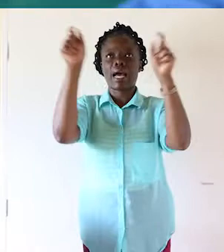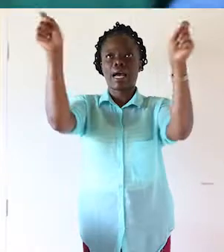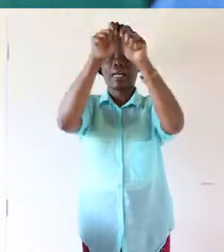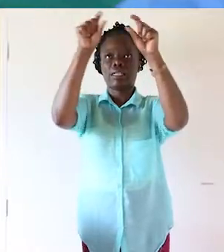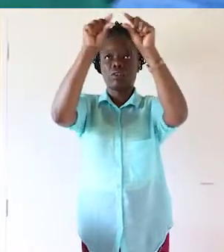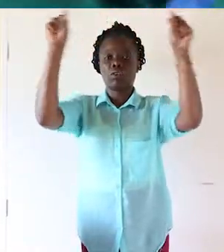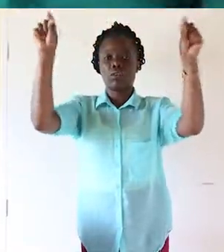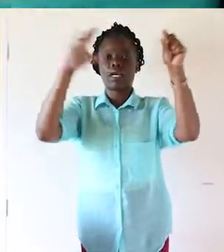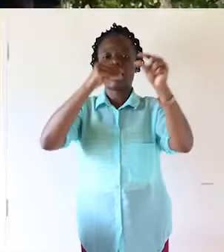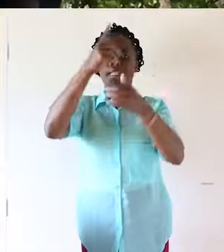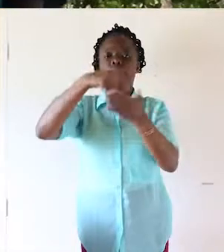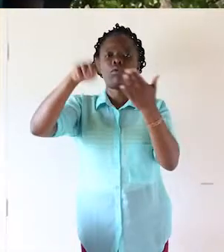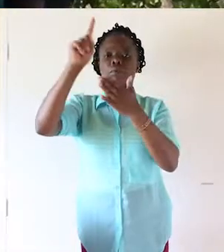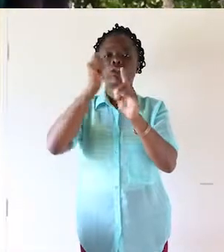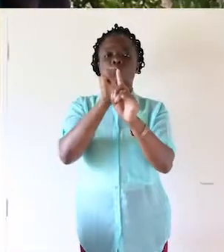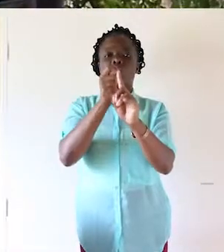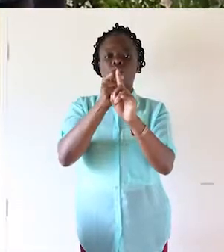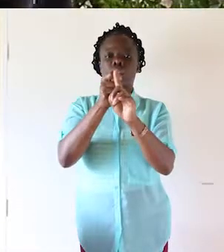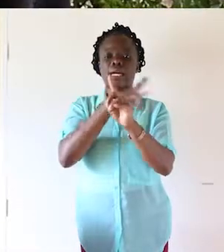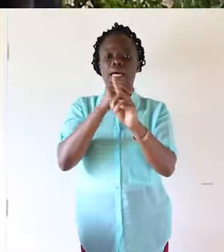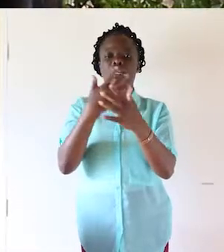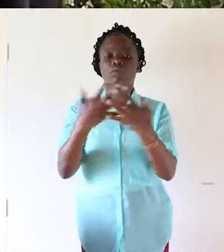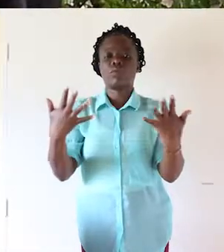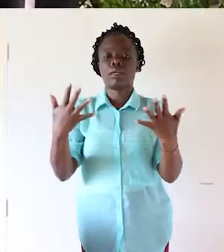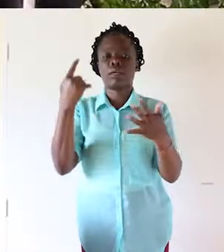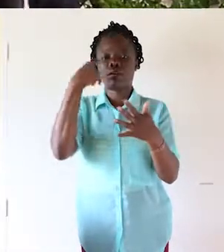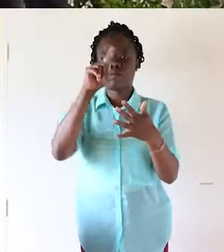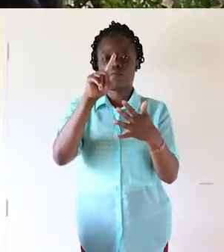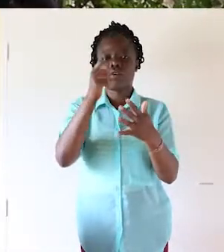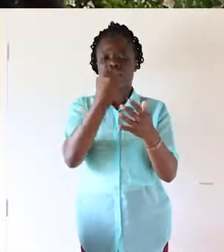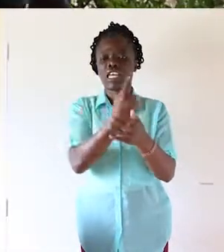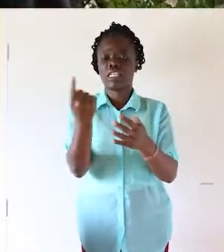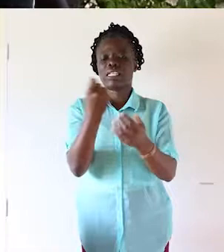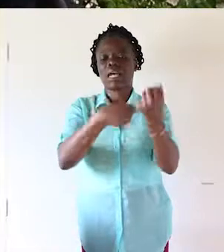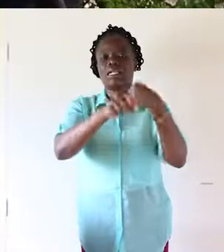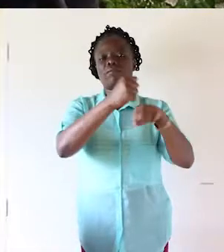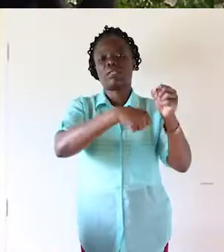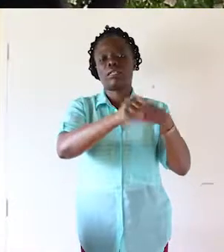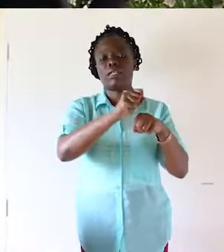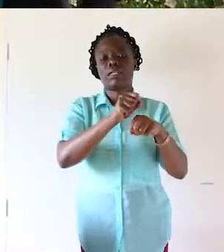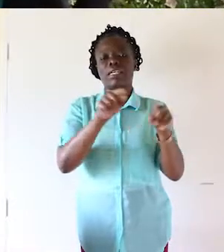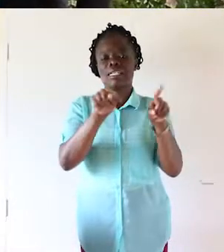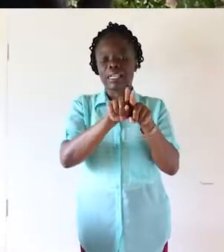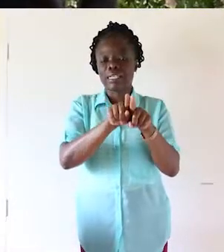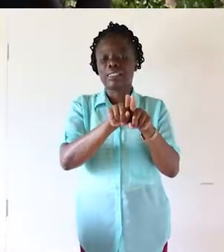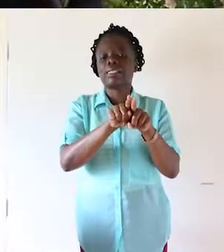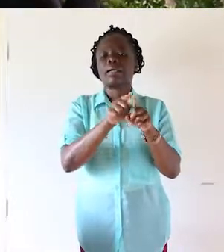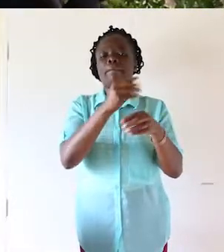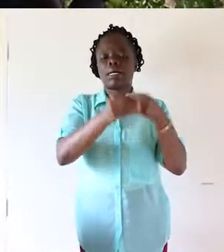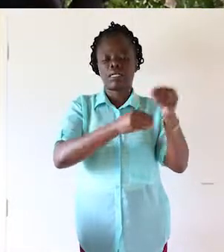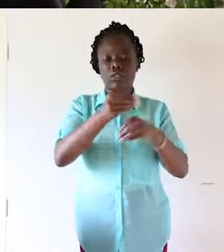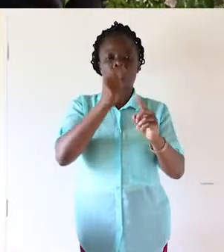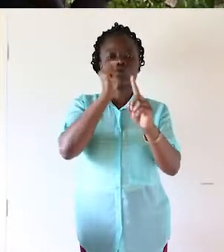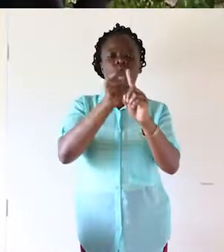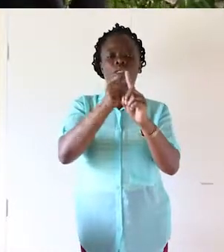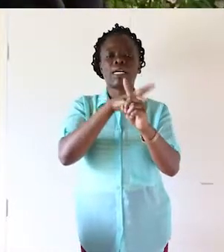rod and the appropriate tools and equipment for each activity. Such materials,